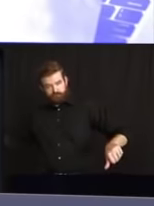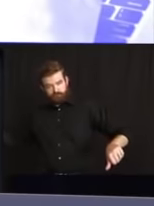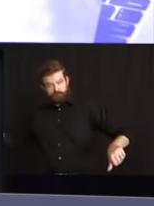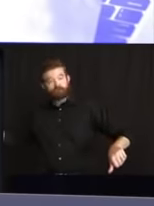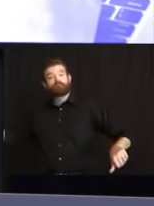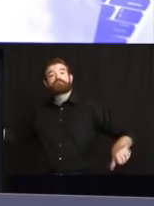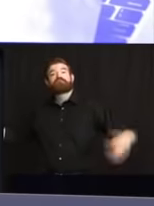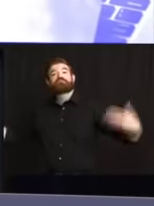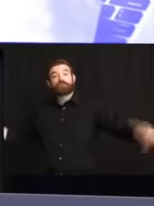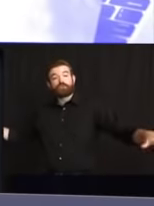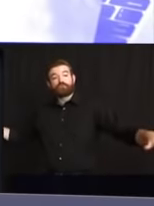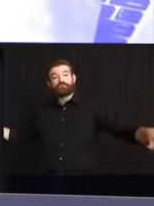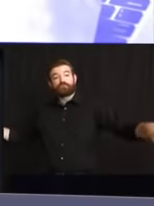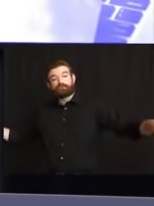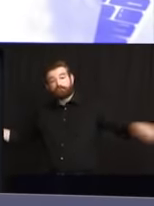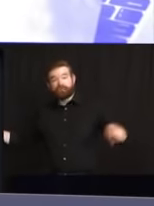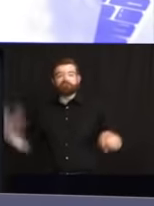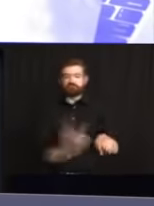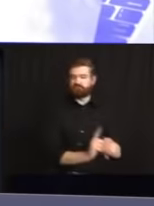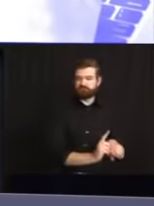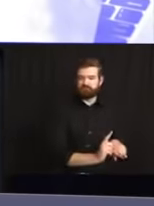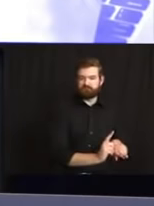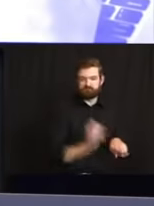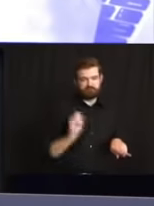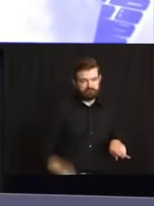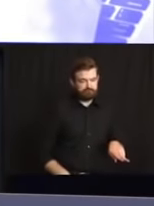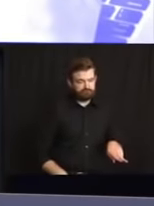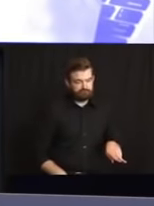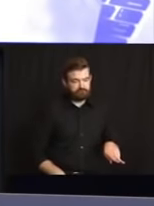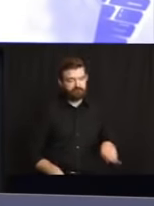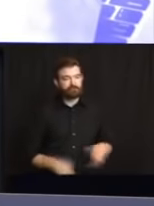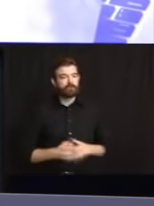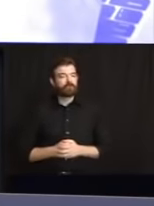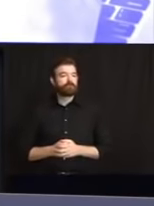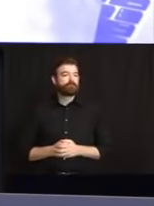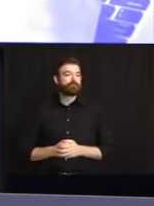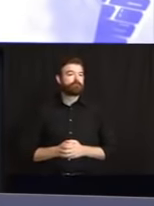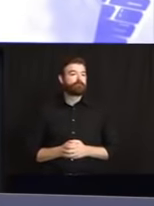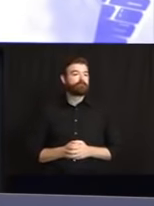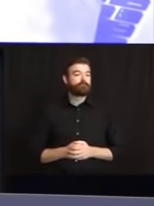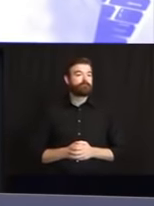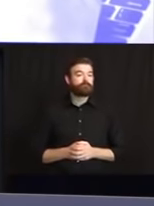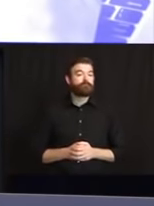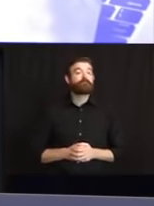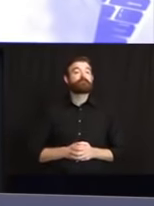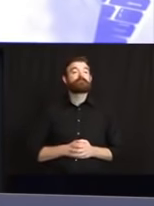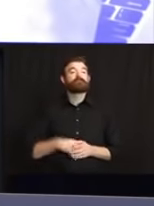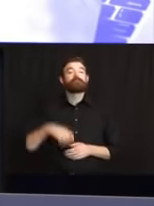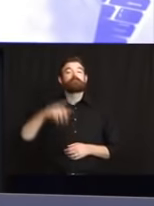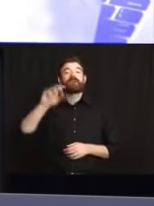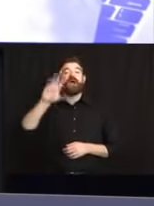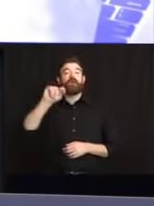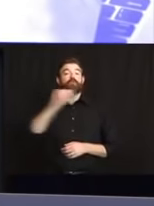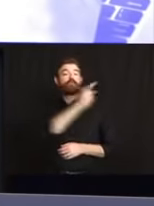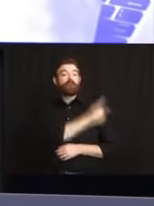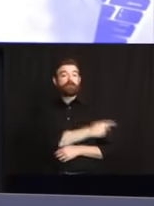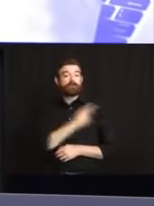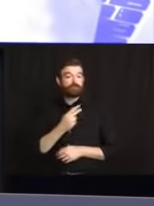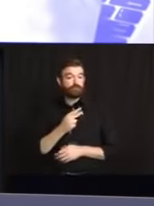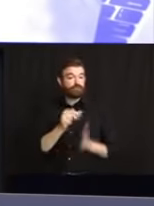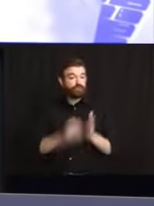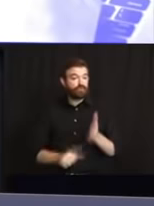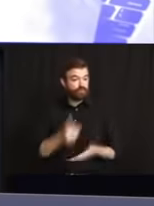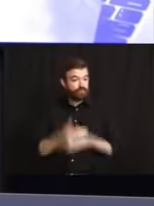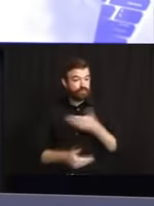Outpatients may be accompanied by one adult. Visitors who accompany outpatients should wait for the patient in the hospital designated waiting